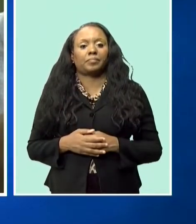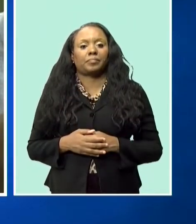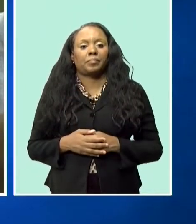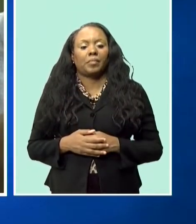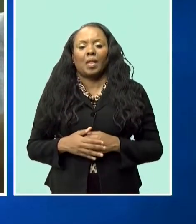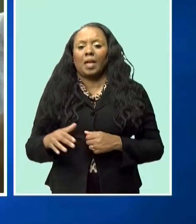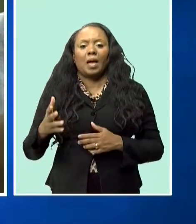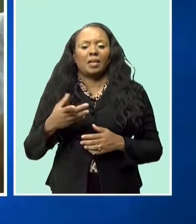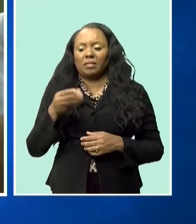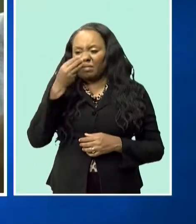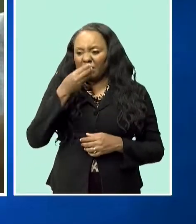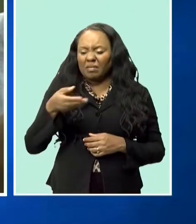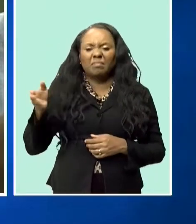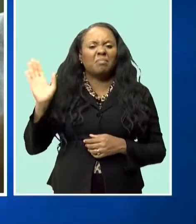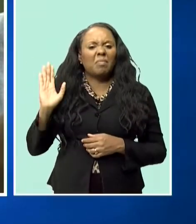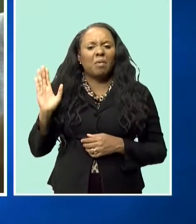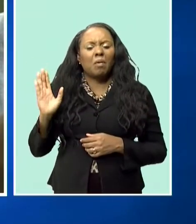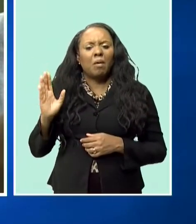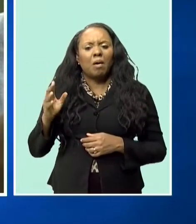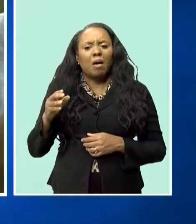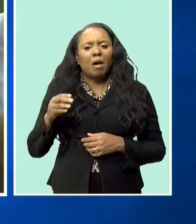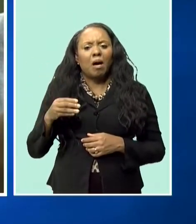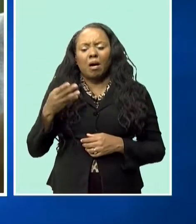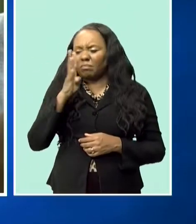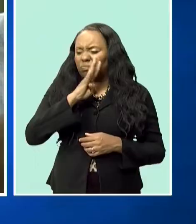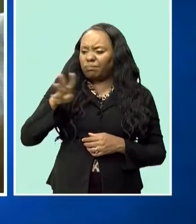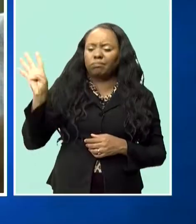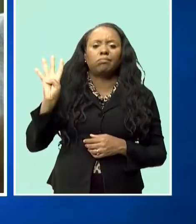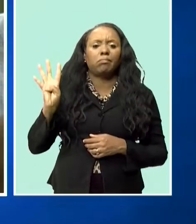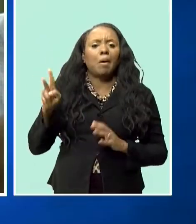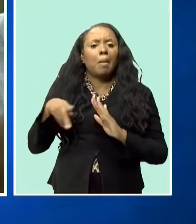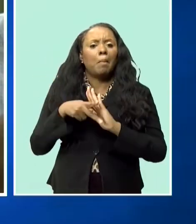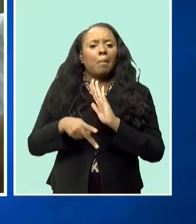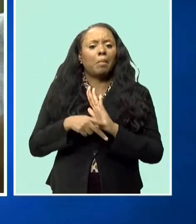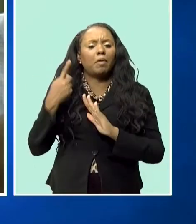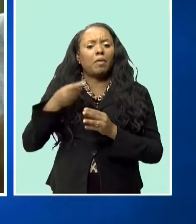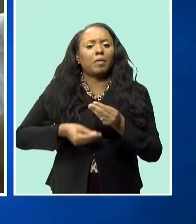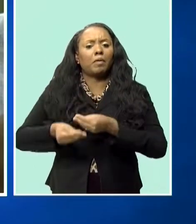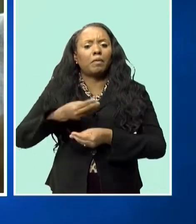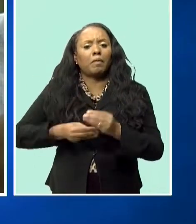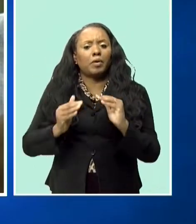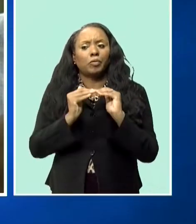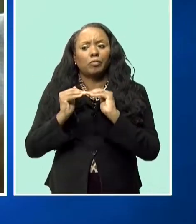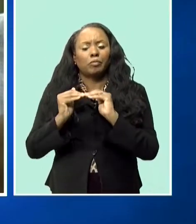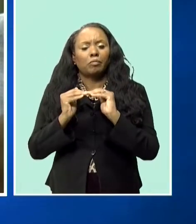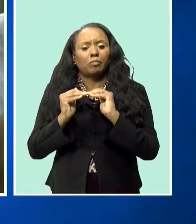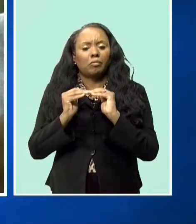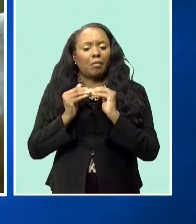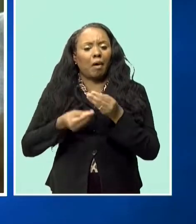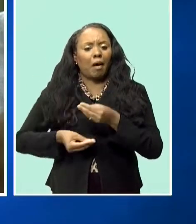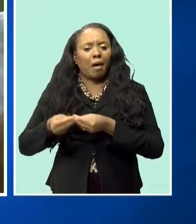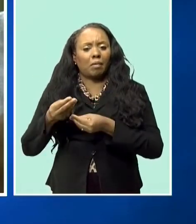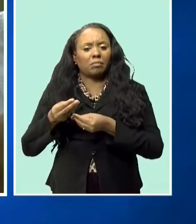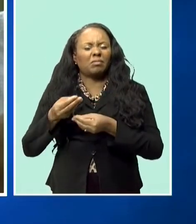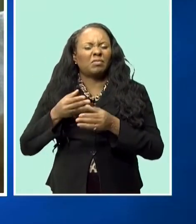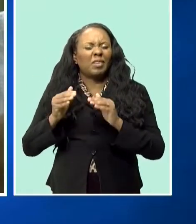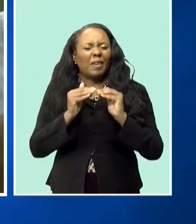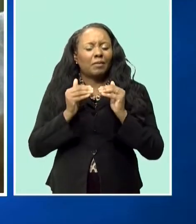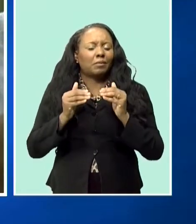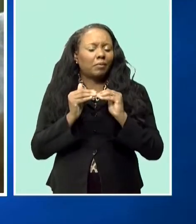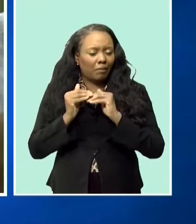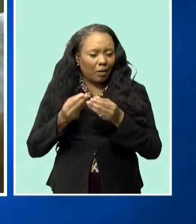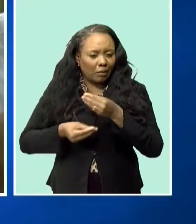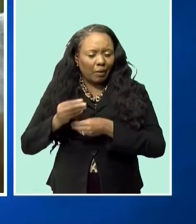Utilities Regulation Act and the Fair Trading Commission Act, both of which have as primary purposes